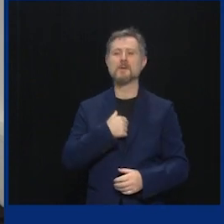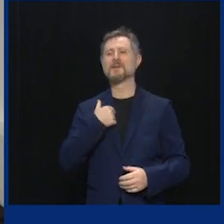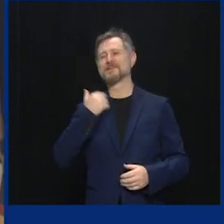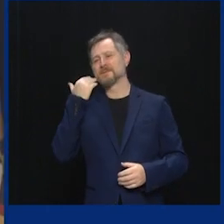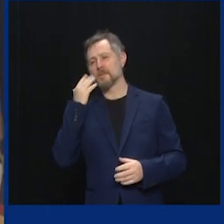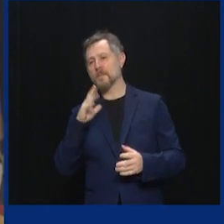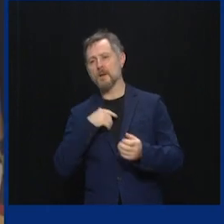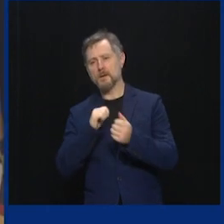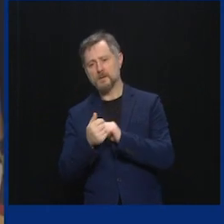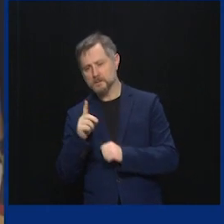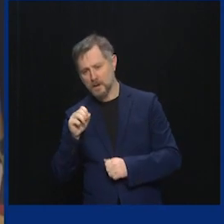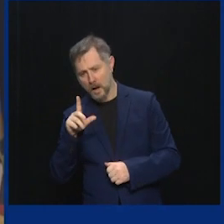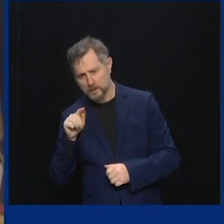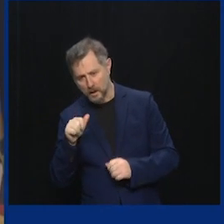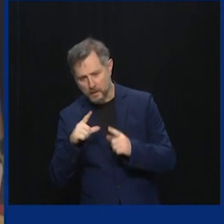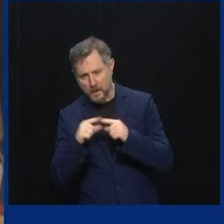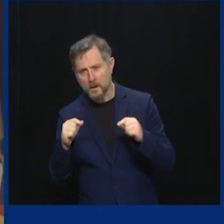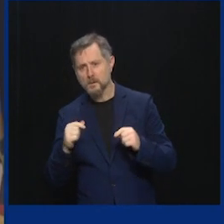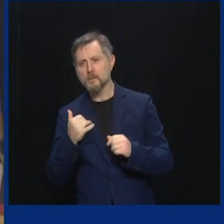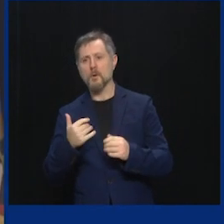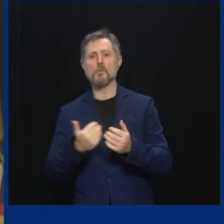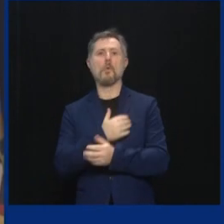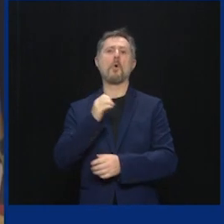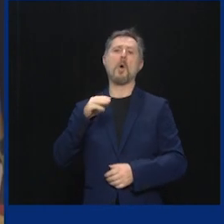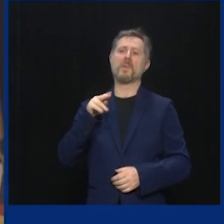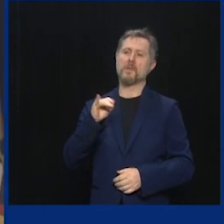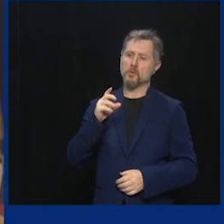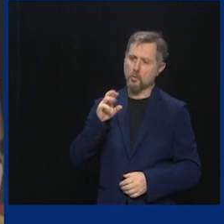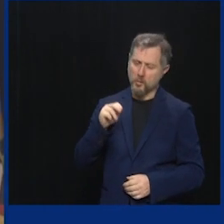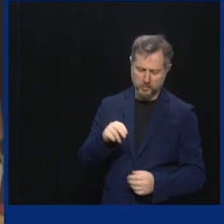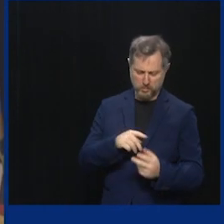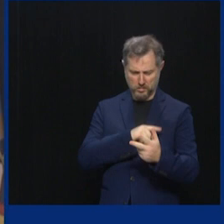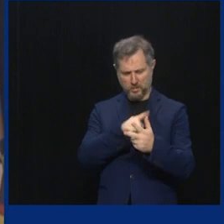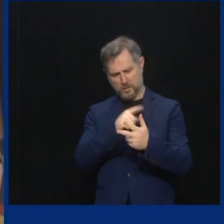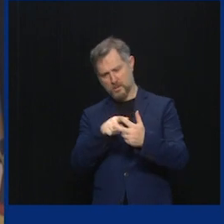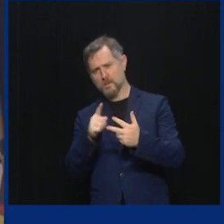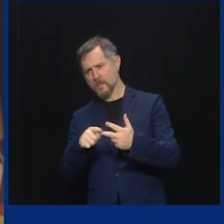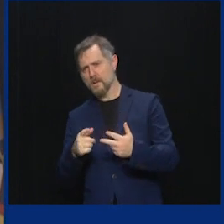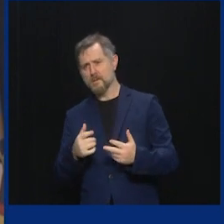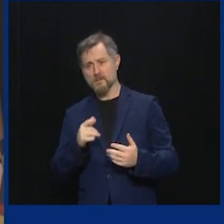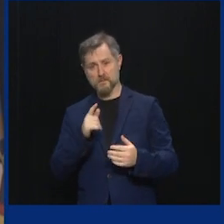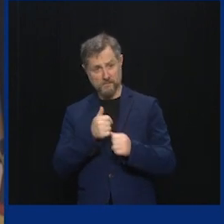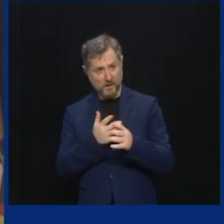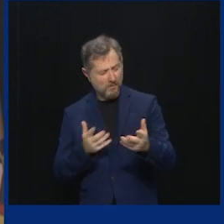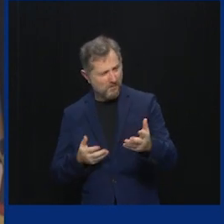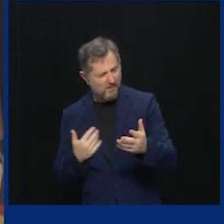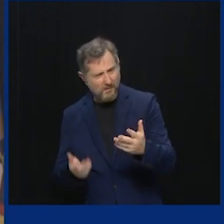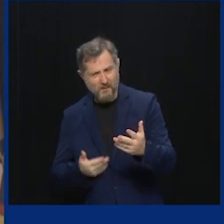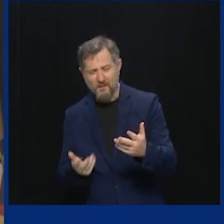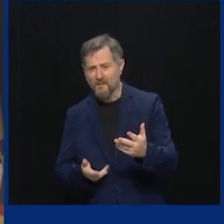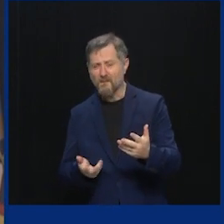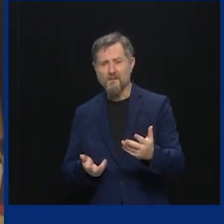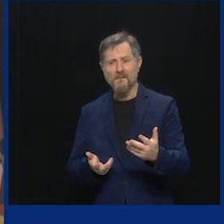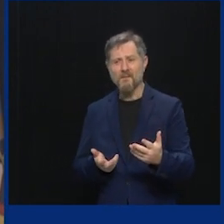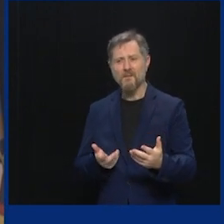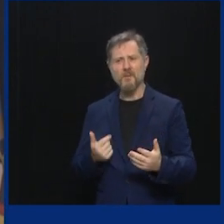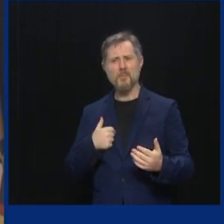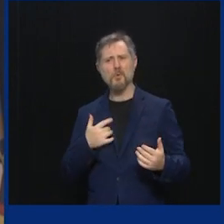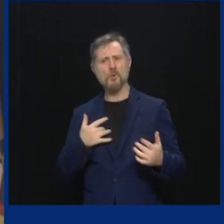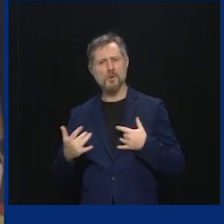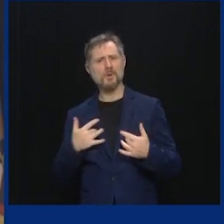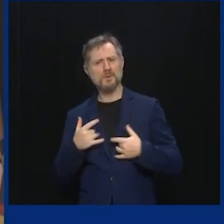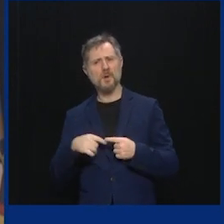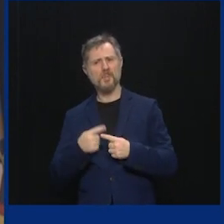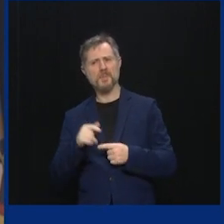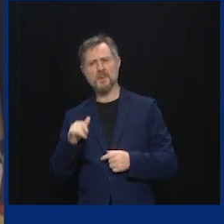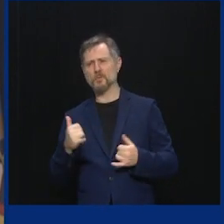again. Are you concerned about that? And if so, what can you do about it? I am very concerned about it. That is the reality we live in,